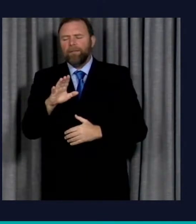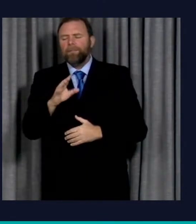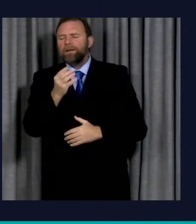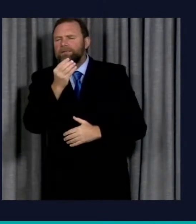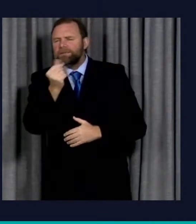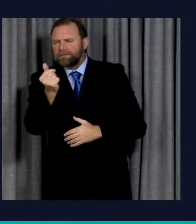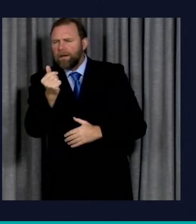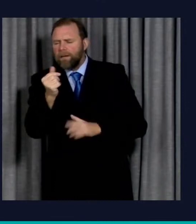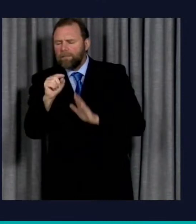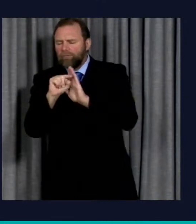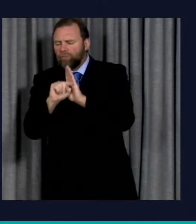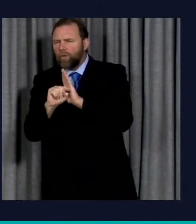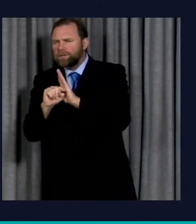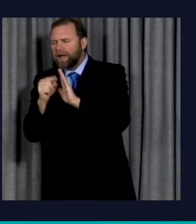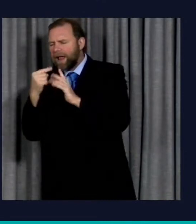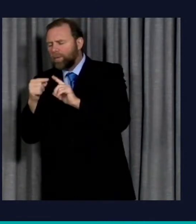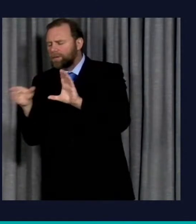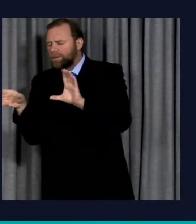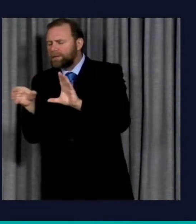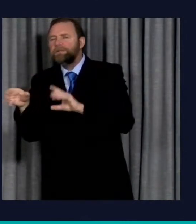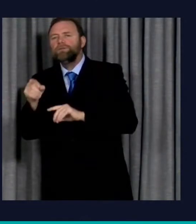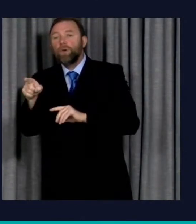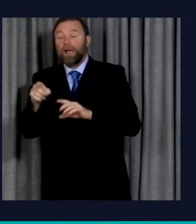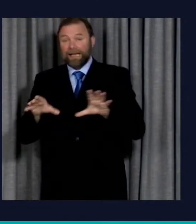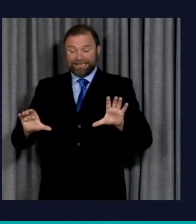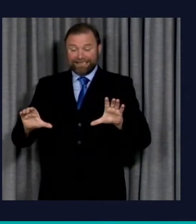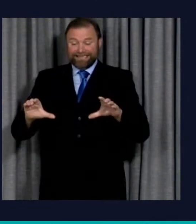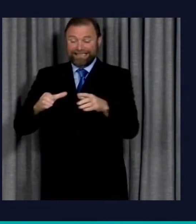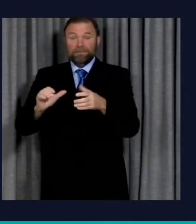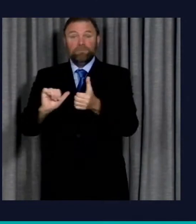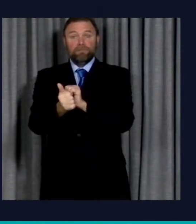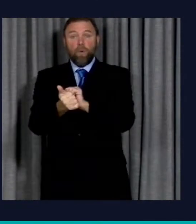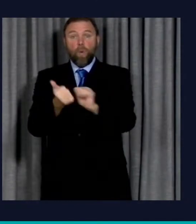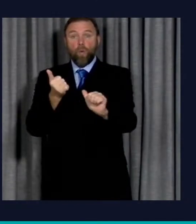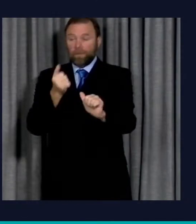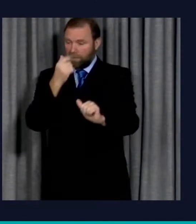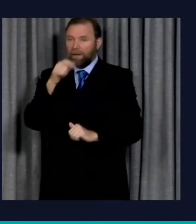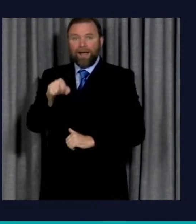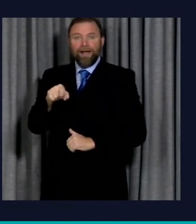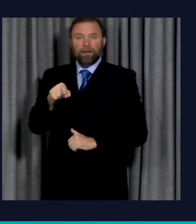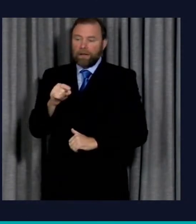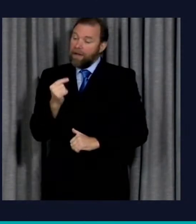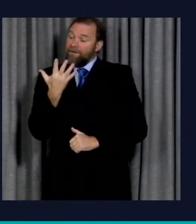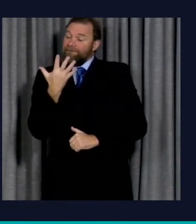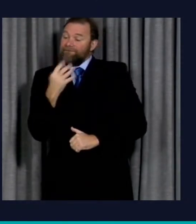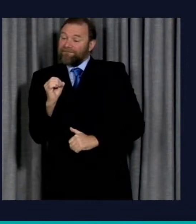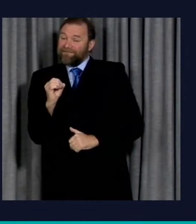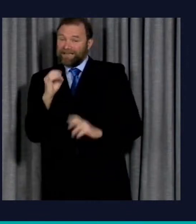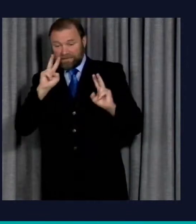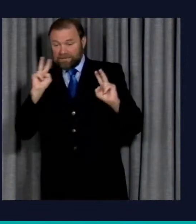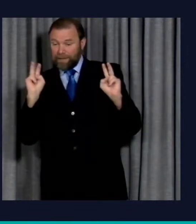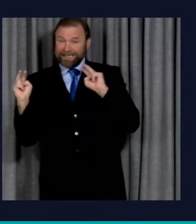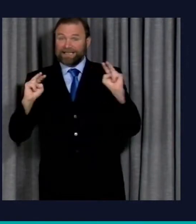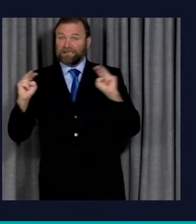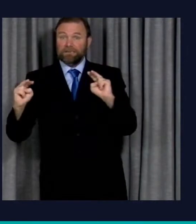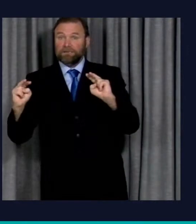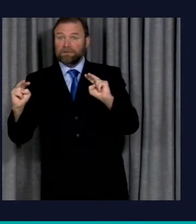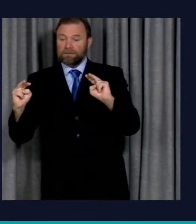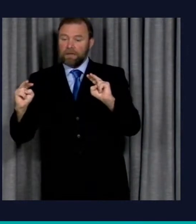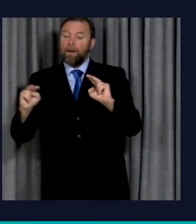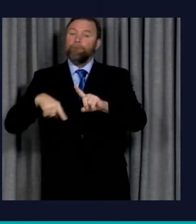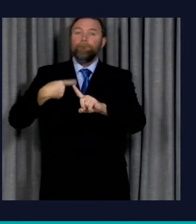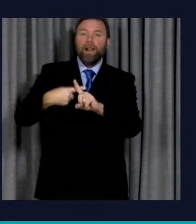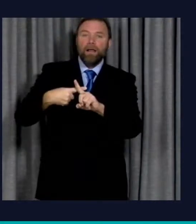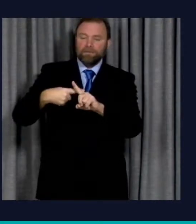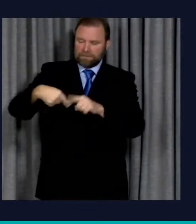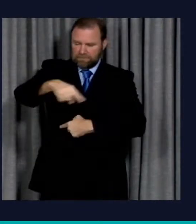team sports, where up to 50 spectators will be able to gather in addition to those taking